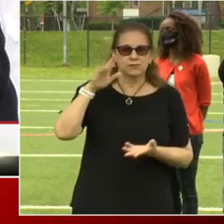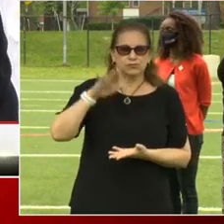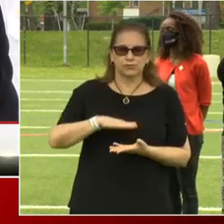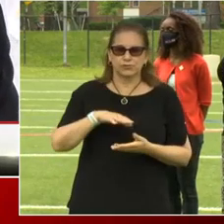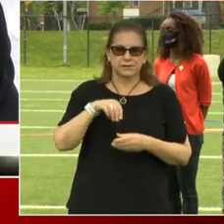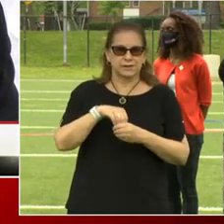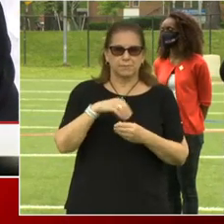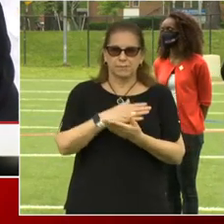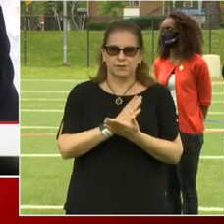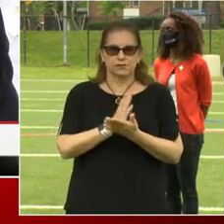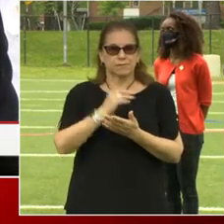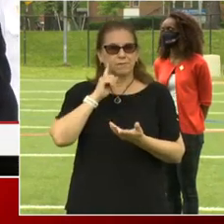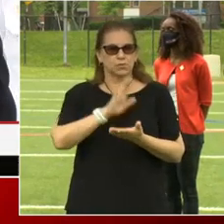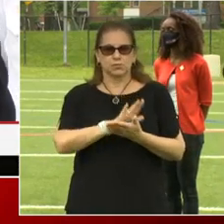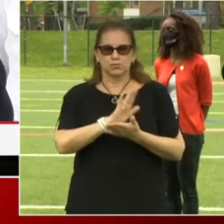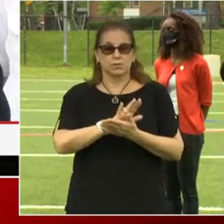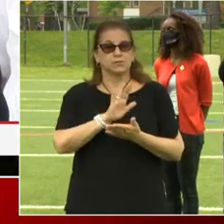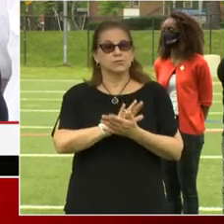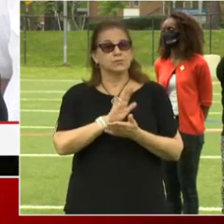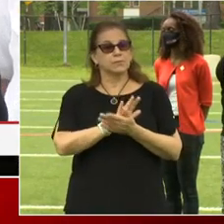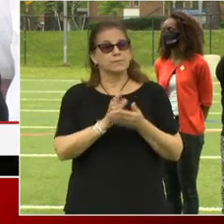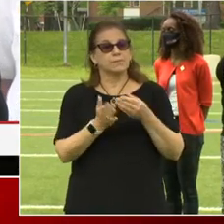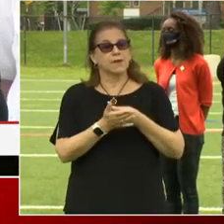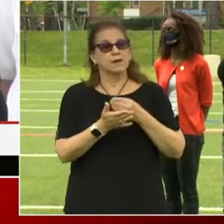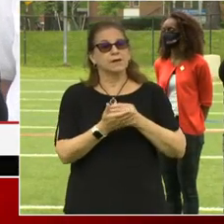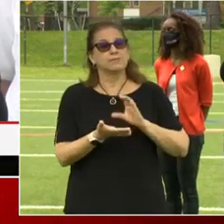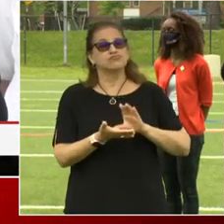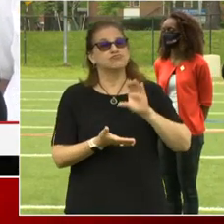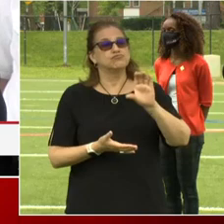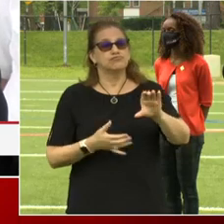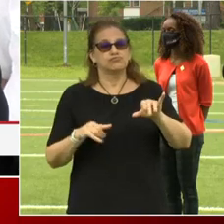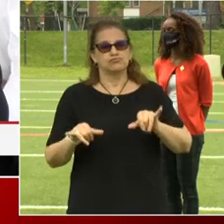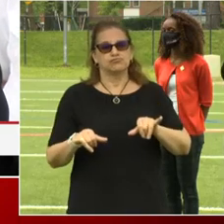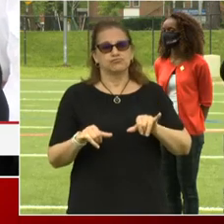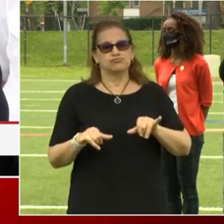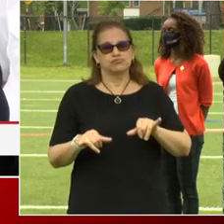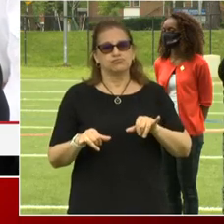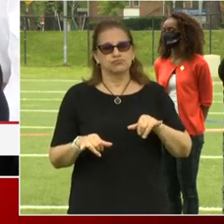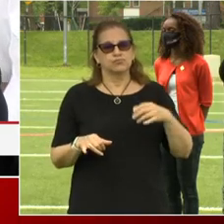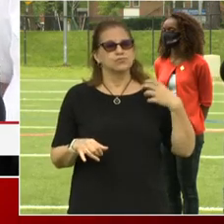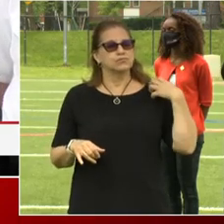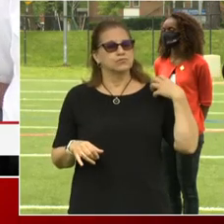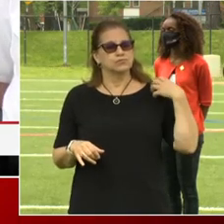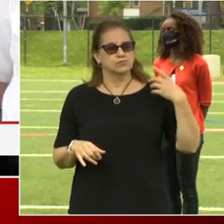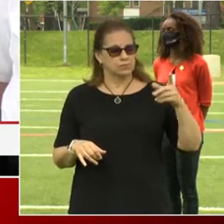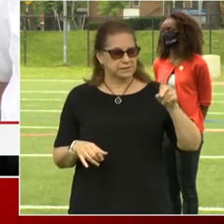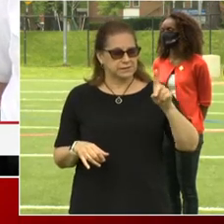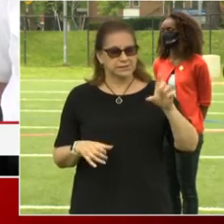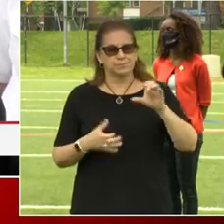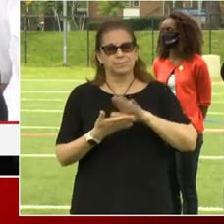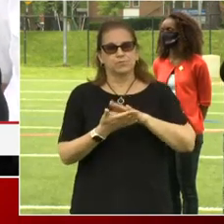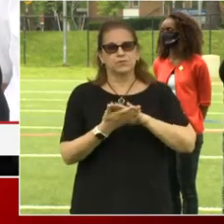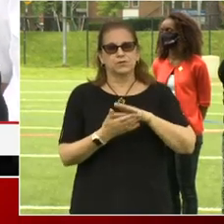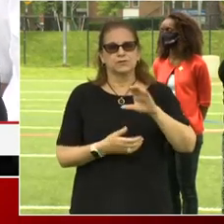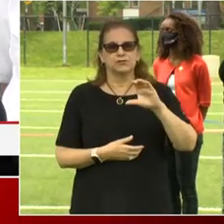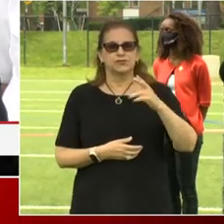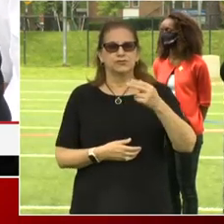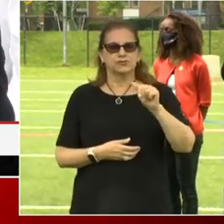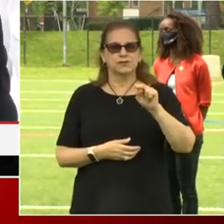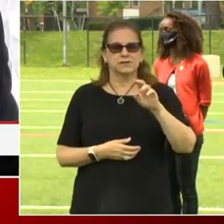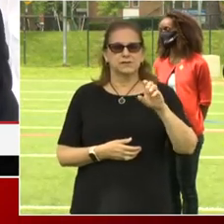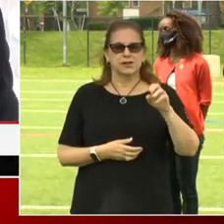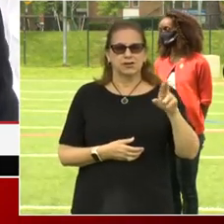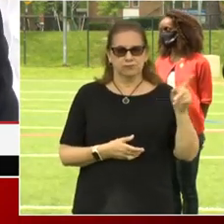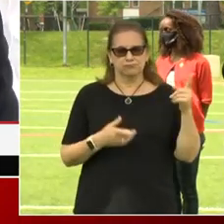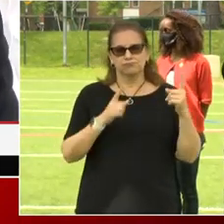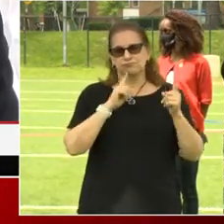schools. I think I indicated earlier, the Chancellor spoke with me on over the weekend, and I believe it was with the mayor. He better have worked with the